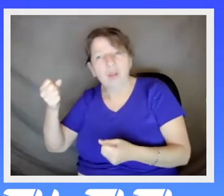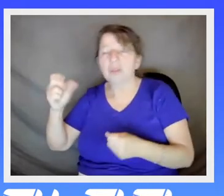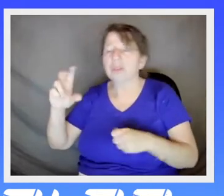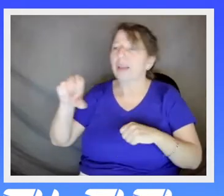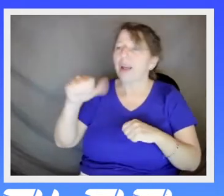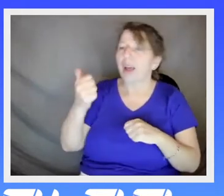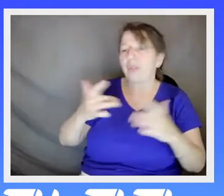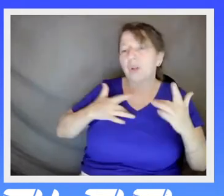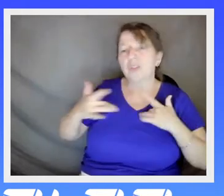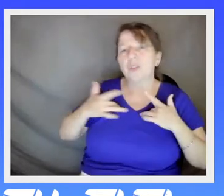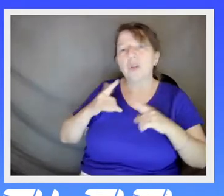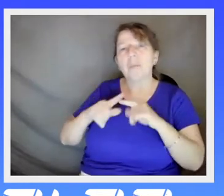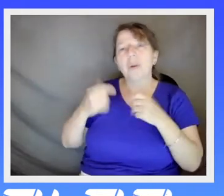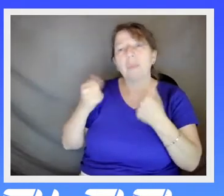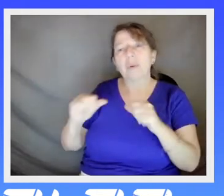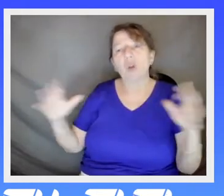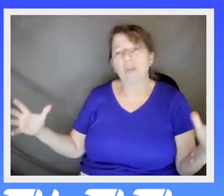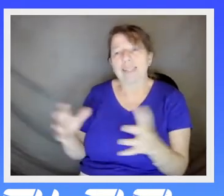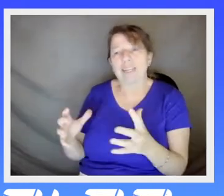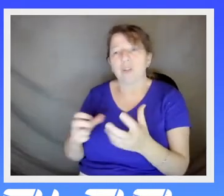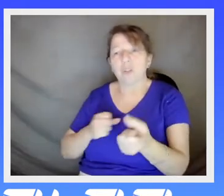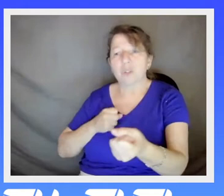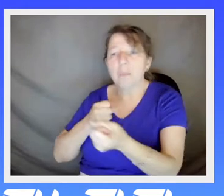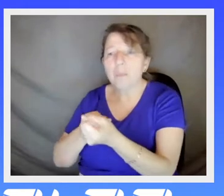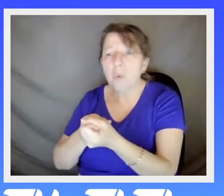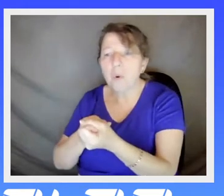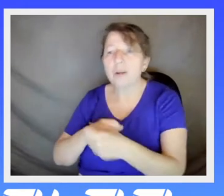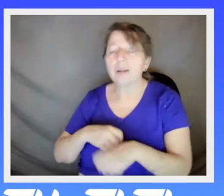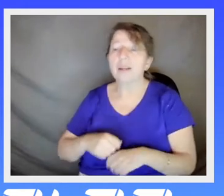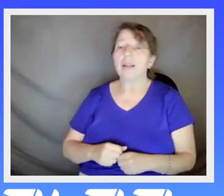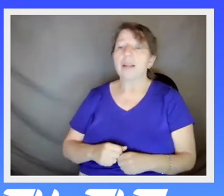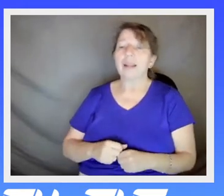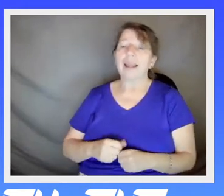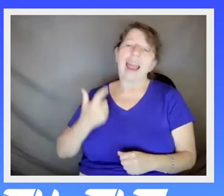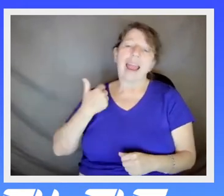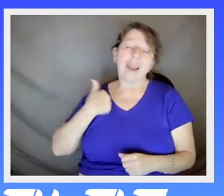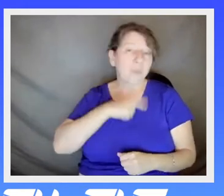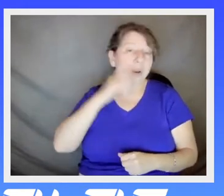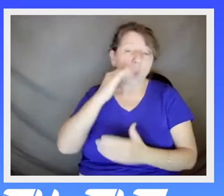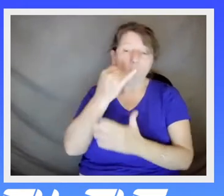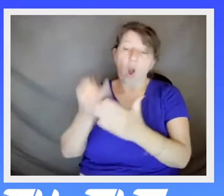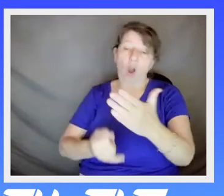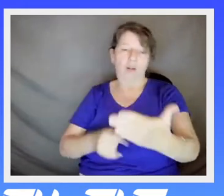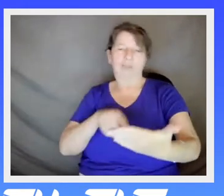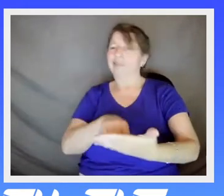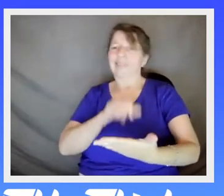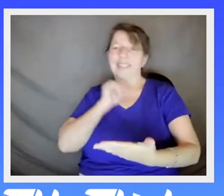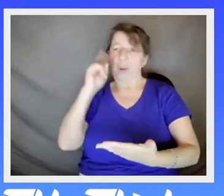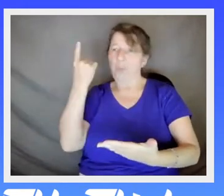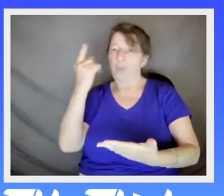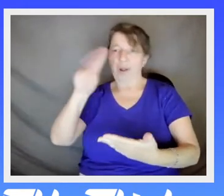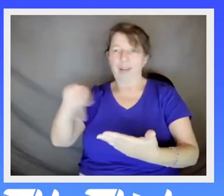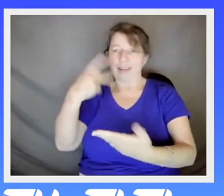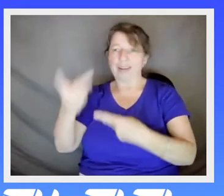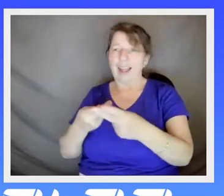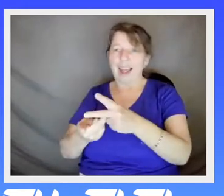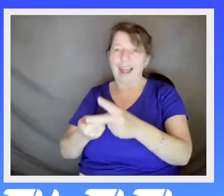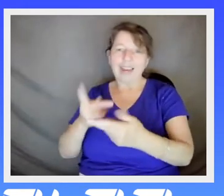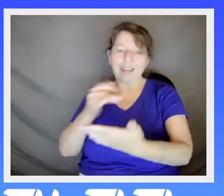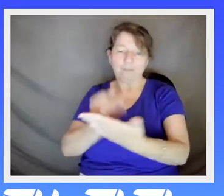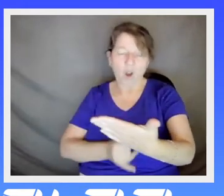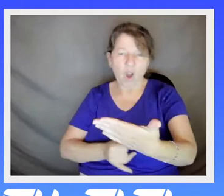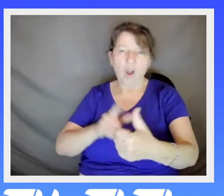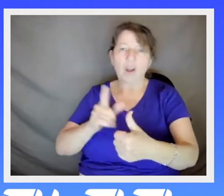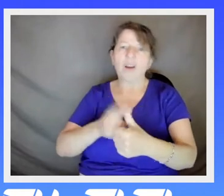as a city of lifting up artists, and we know that includes many different types, as essential workers, and making sure, of course, our rental